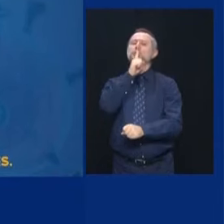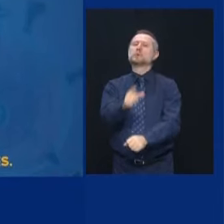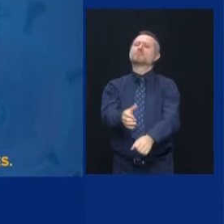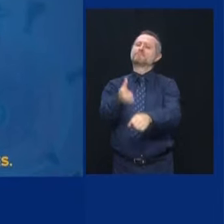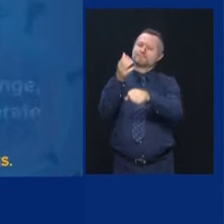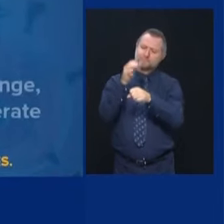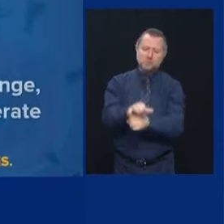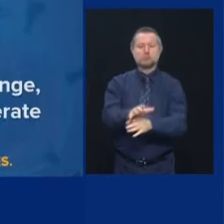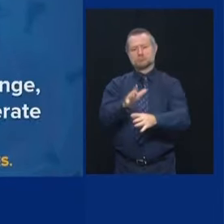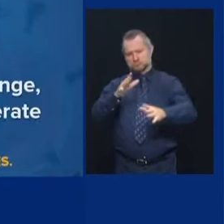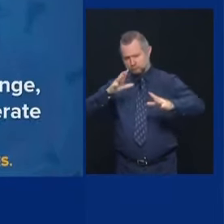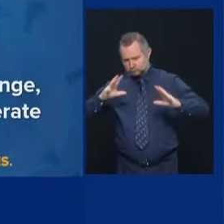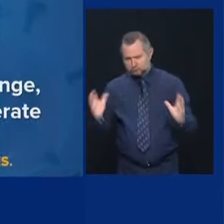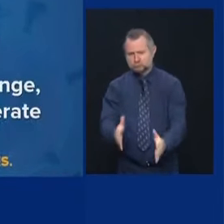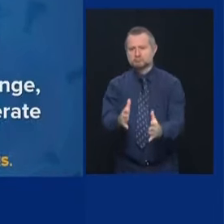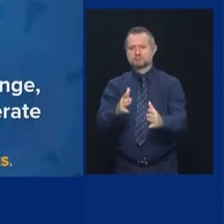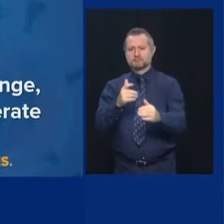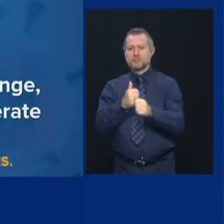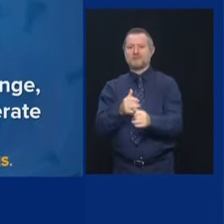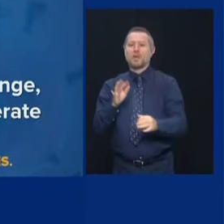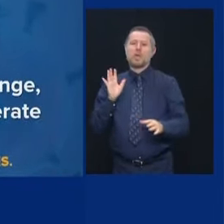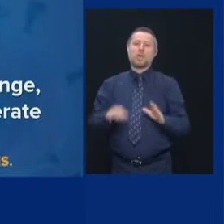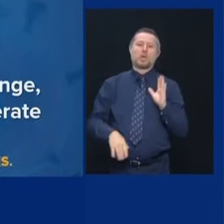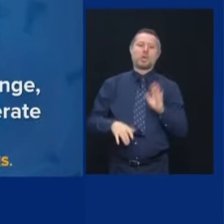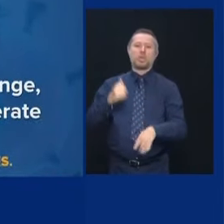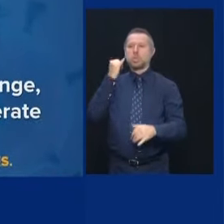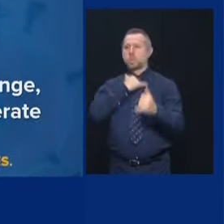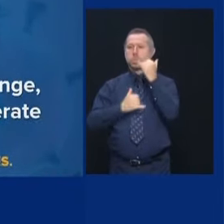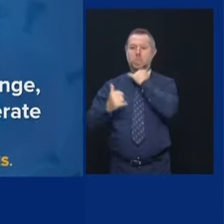not going to make the same mistake twice.